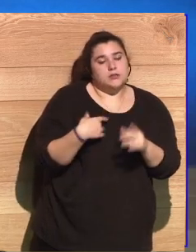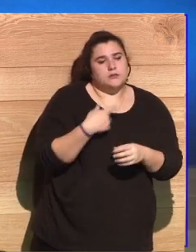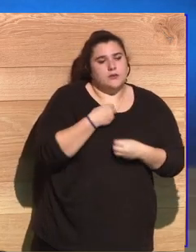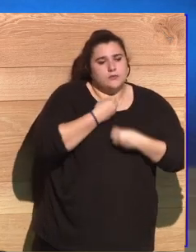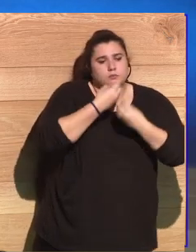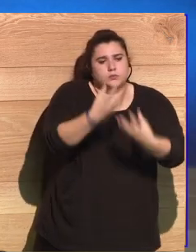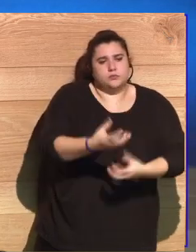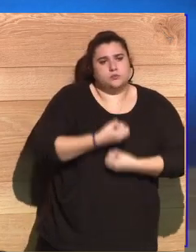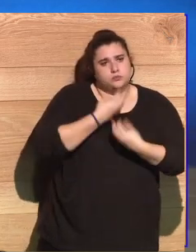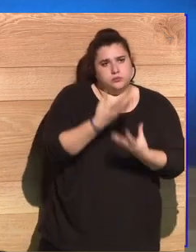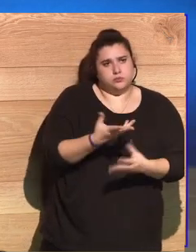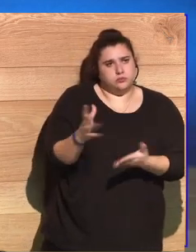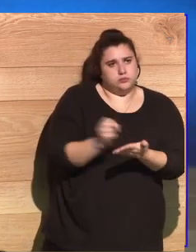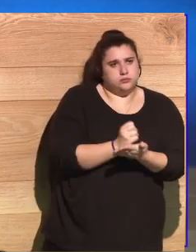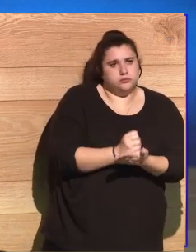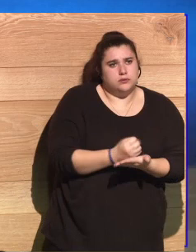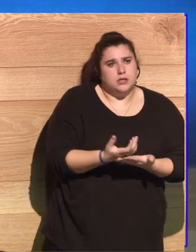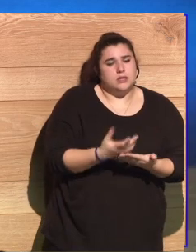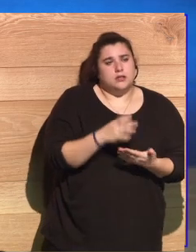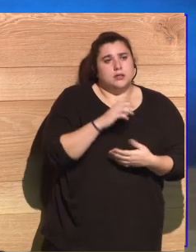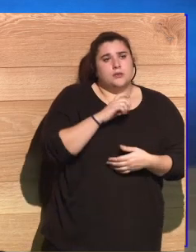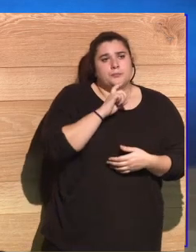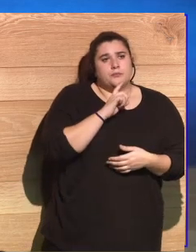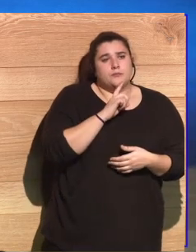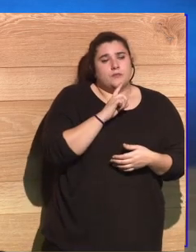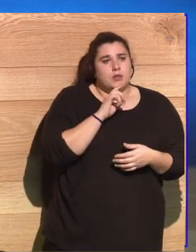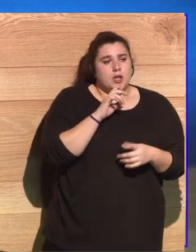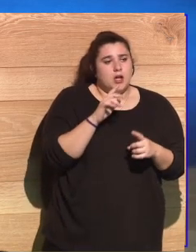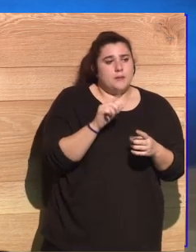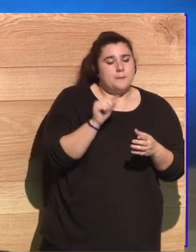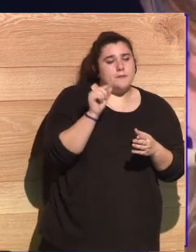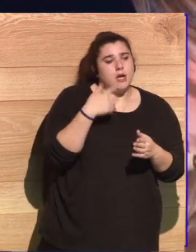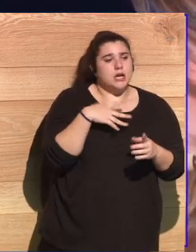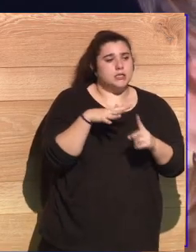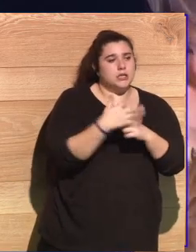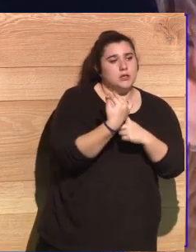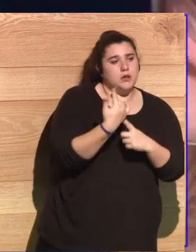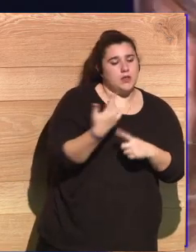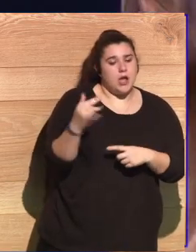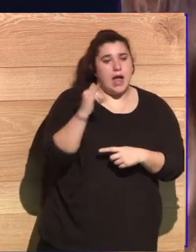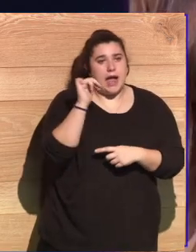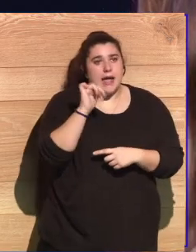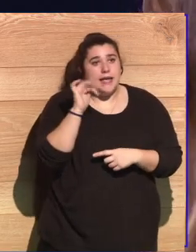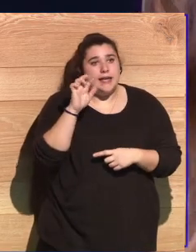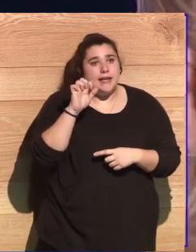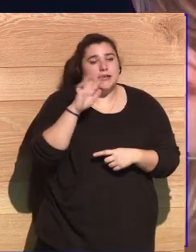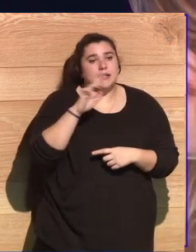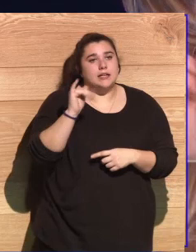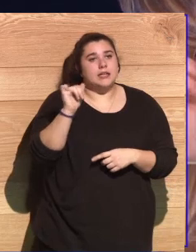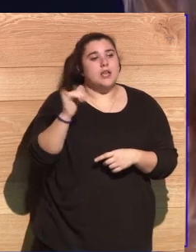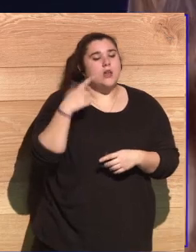ending, my friend Jerry, who started with this idea in 1987 and just wouldn't let it go, he said, "You know,